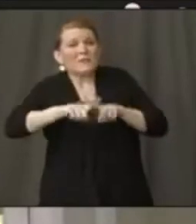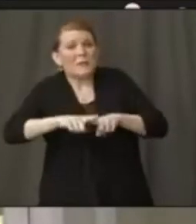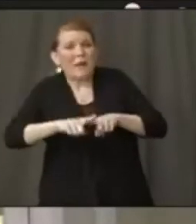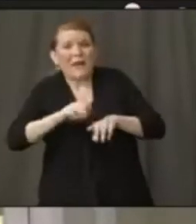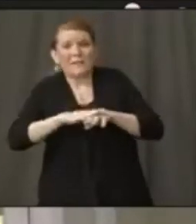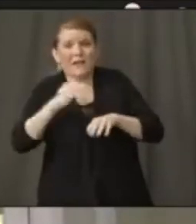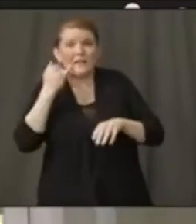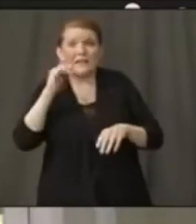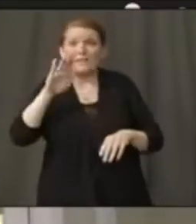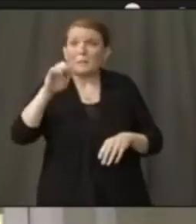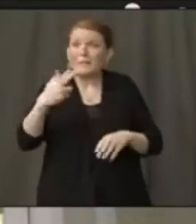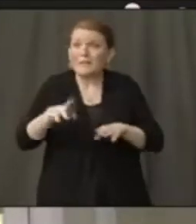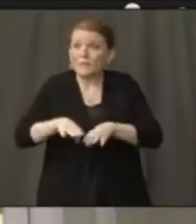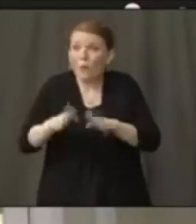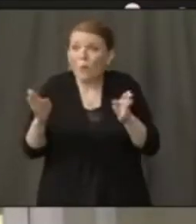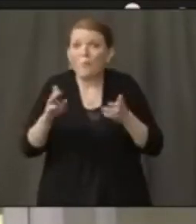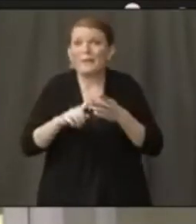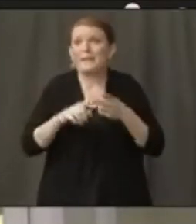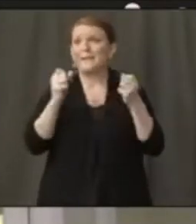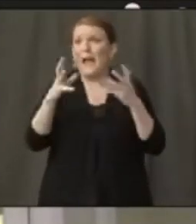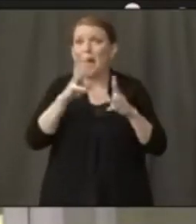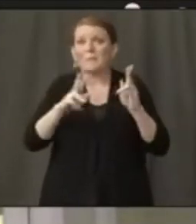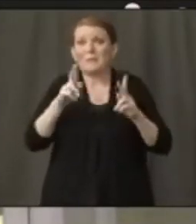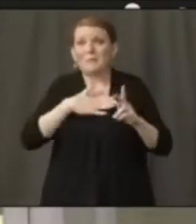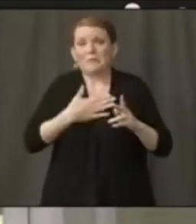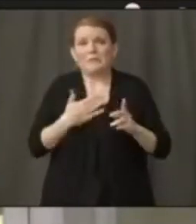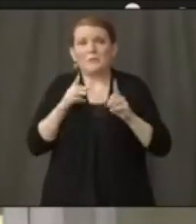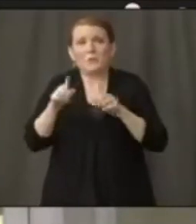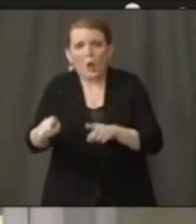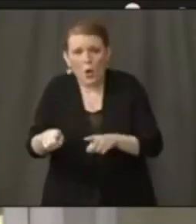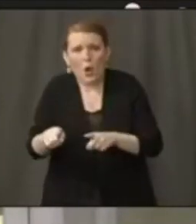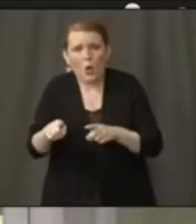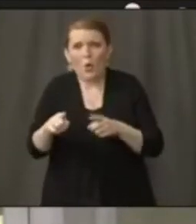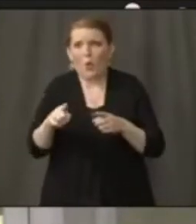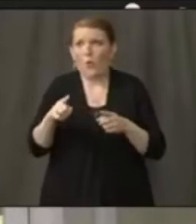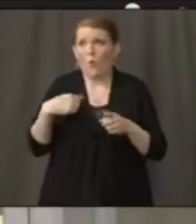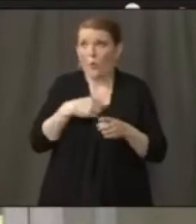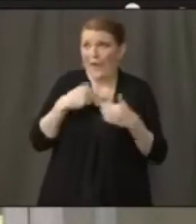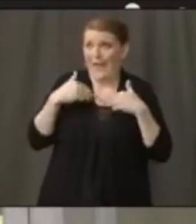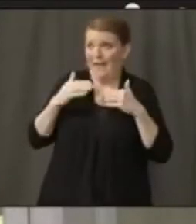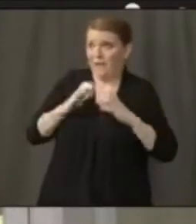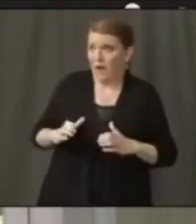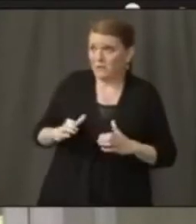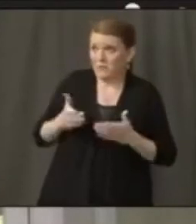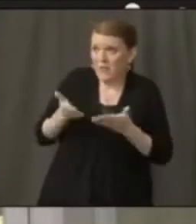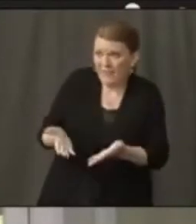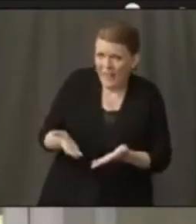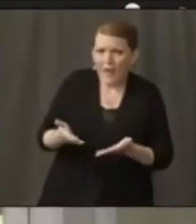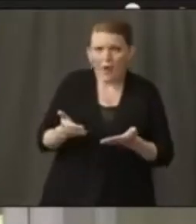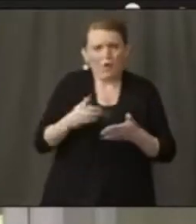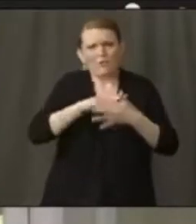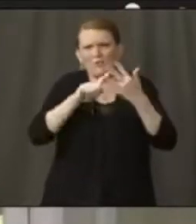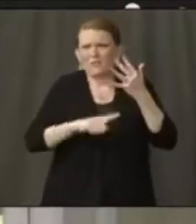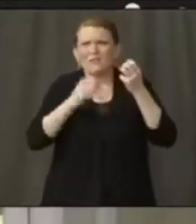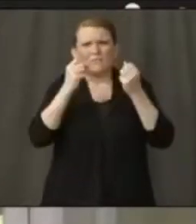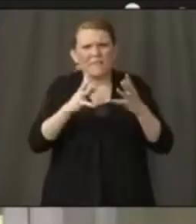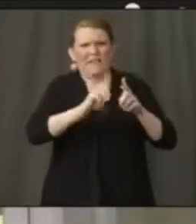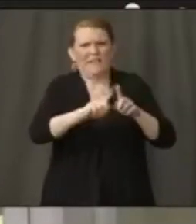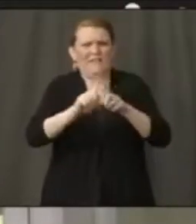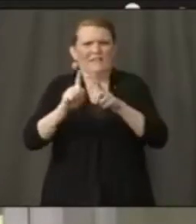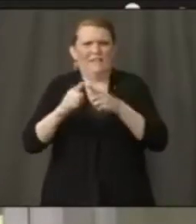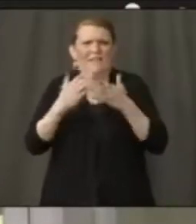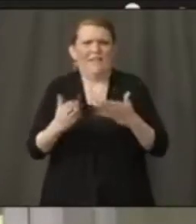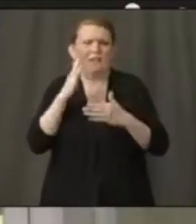and entrepreneurs that are the job producers of our great state to make their decision about opening their business and